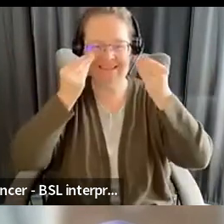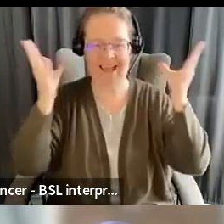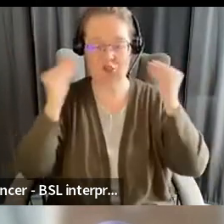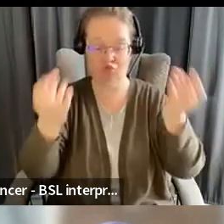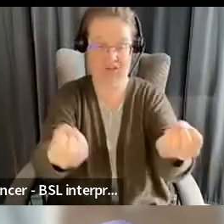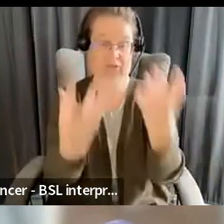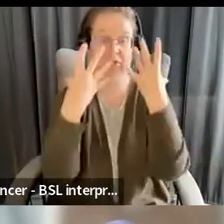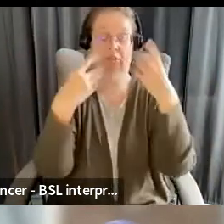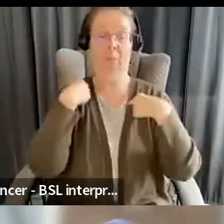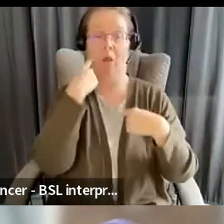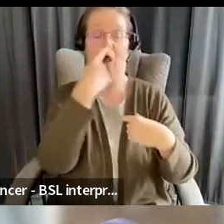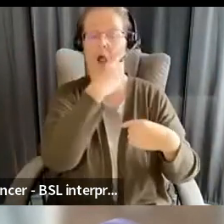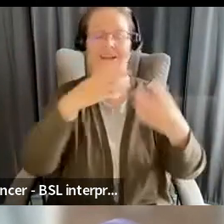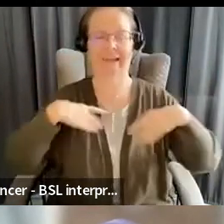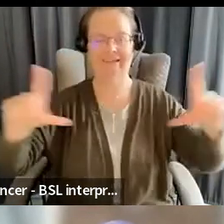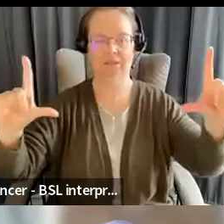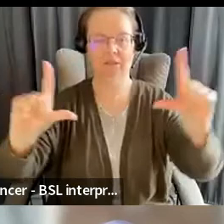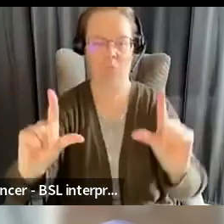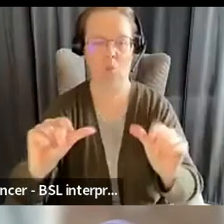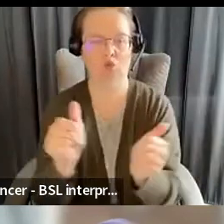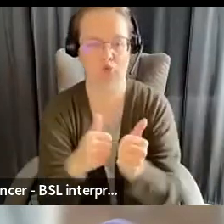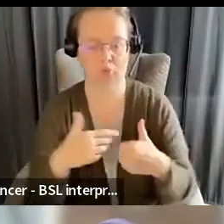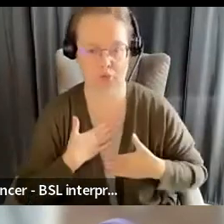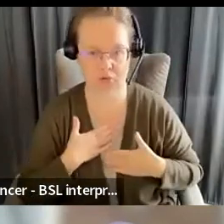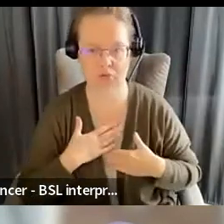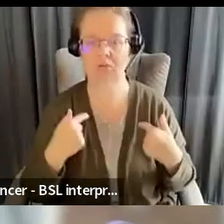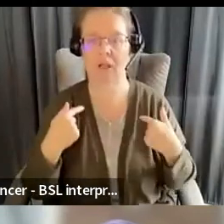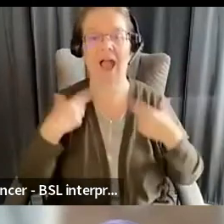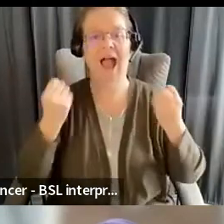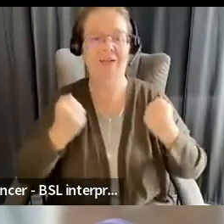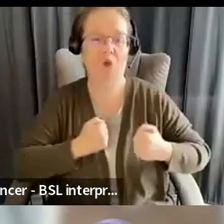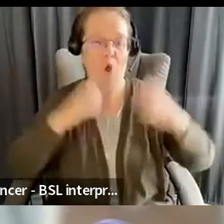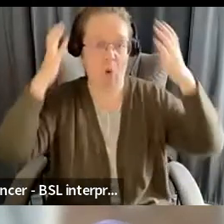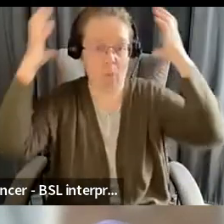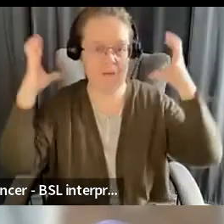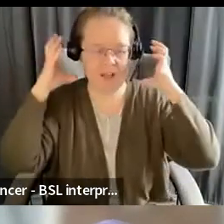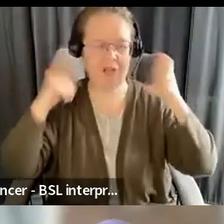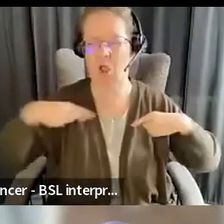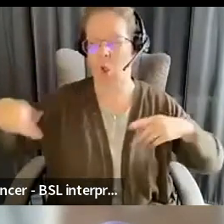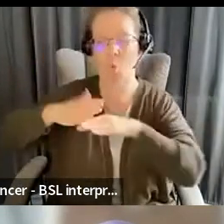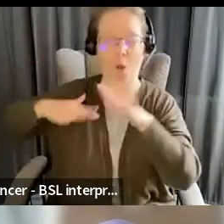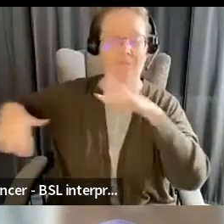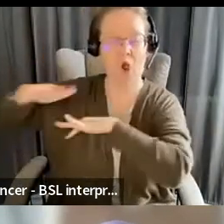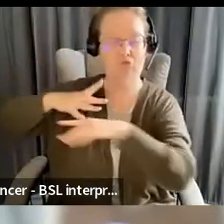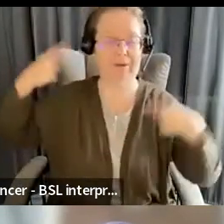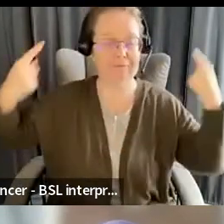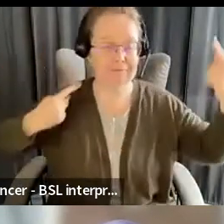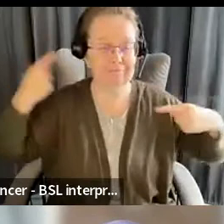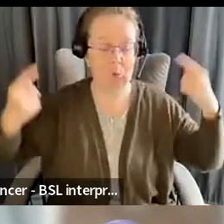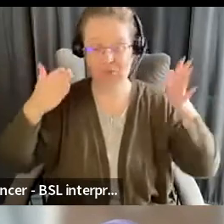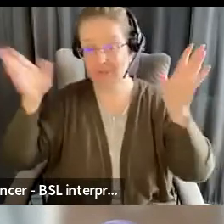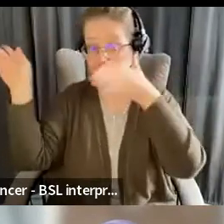in terms of my eyes. He allows me to wear headphones because sometimes I find the work environment too noisy or too